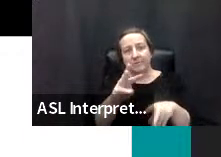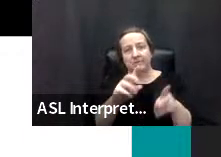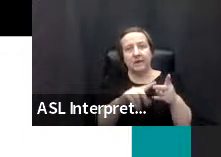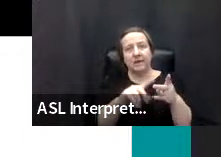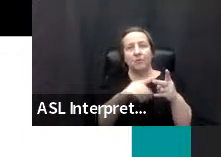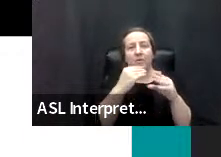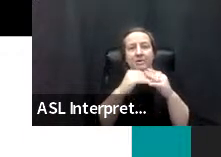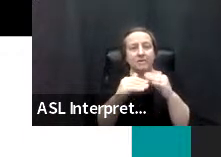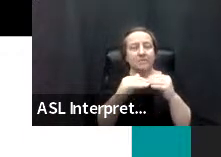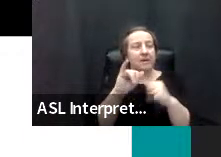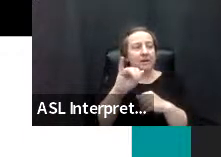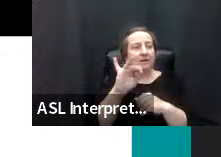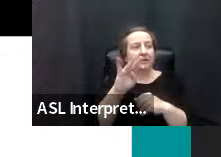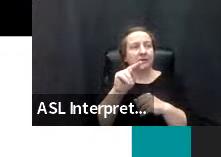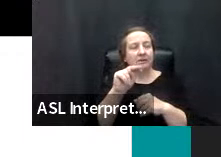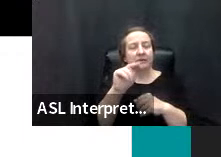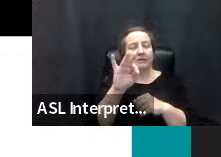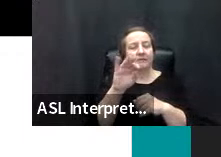to